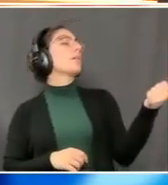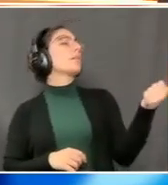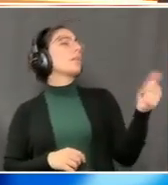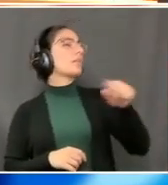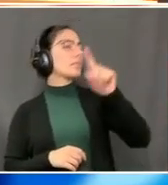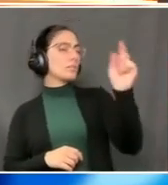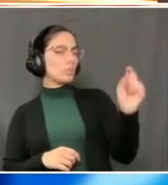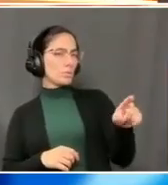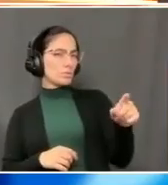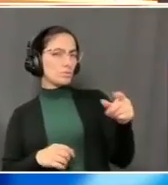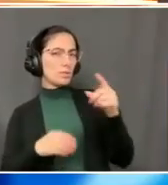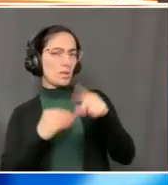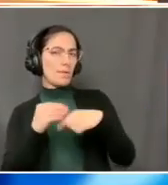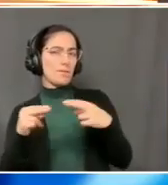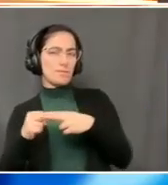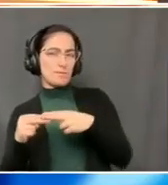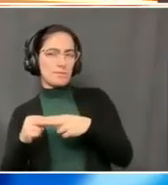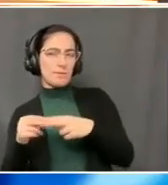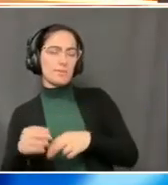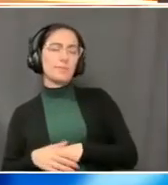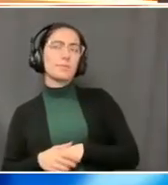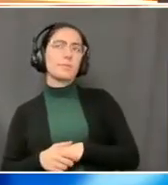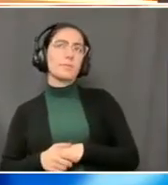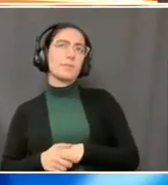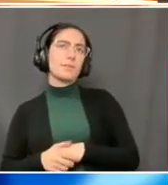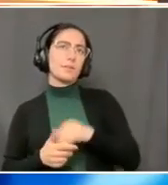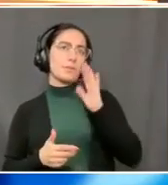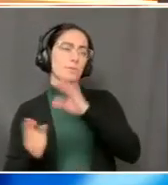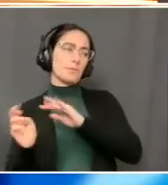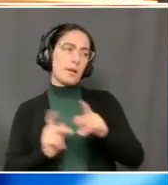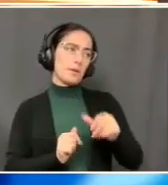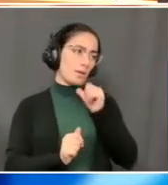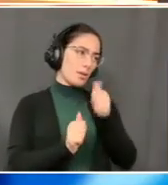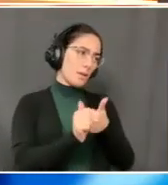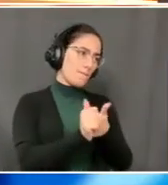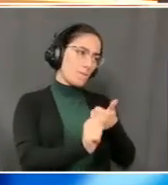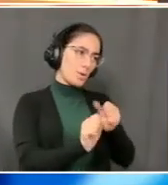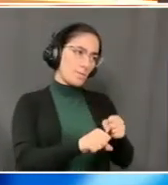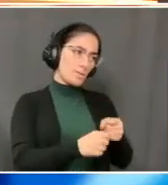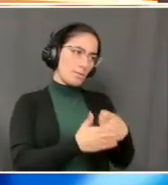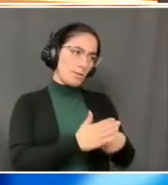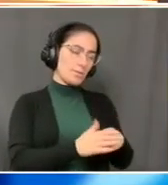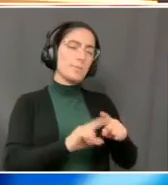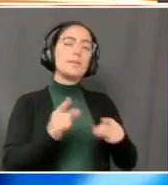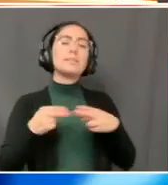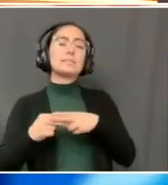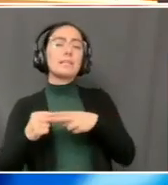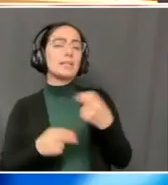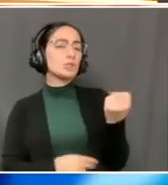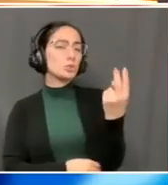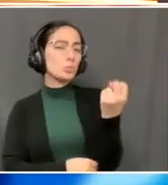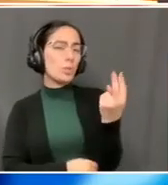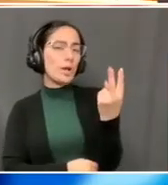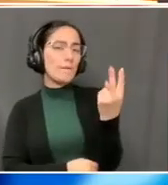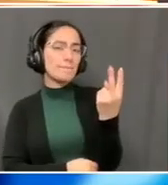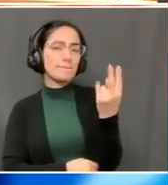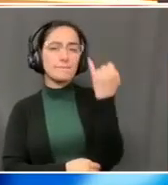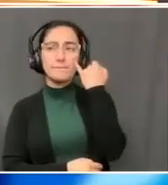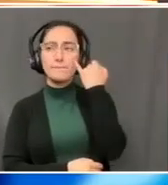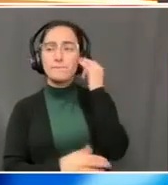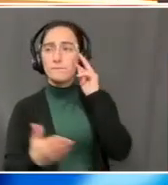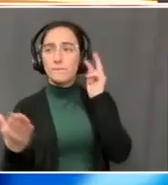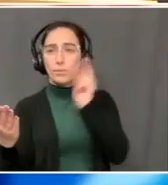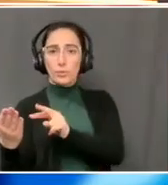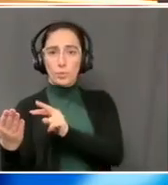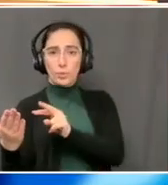about the slides, and then I'll go back to some of those unavoidable costs. But on slide 12, like if you look